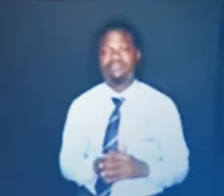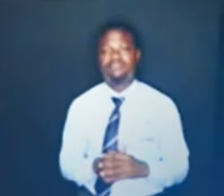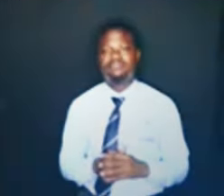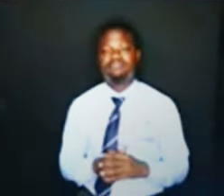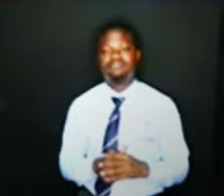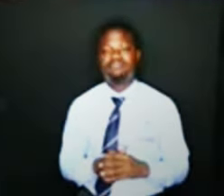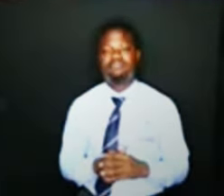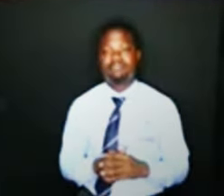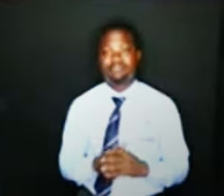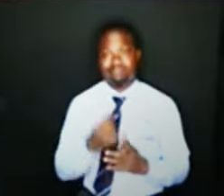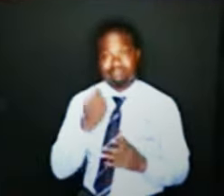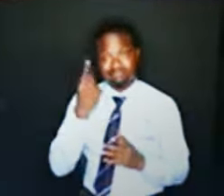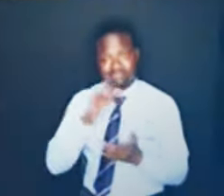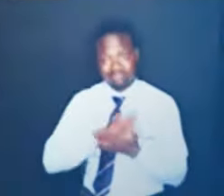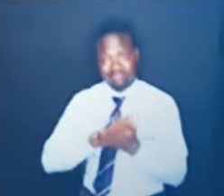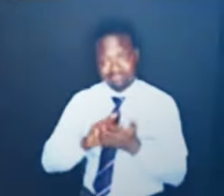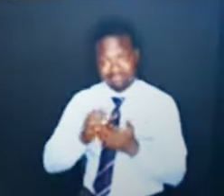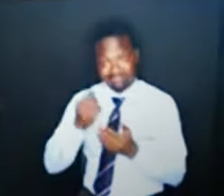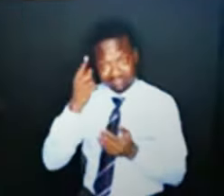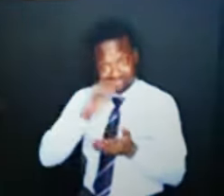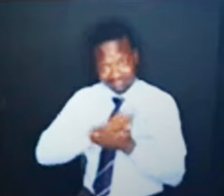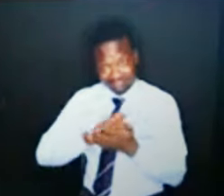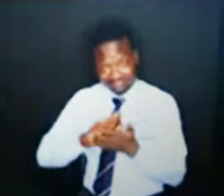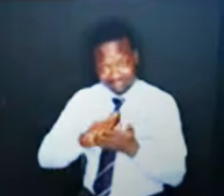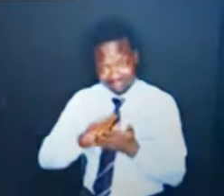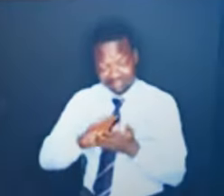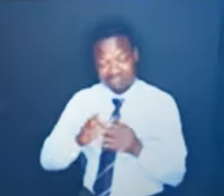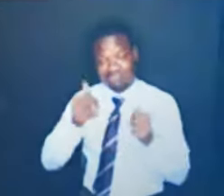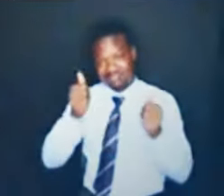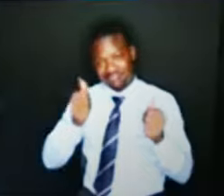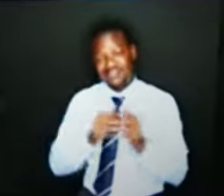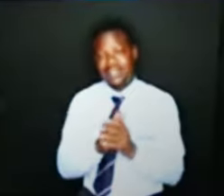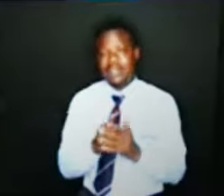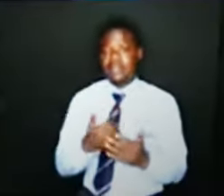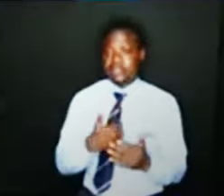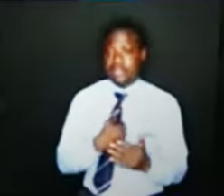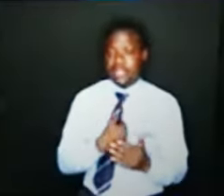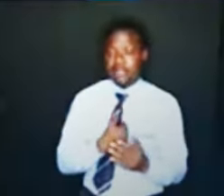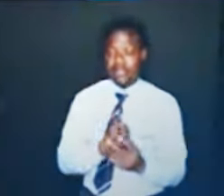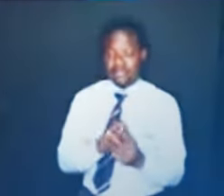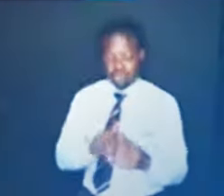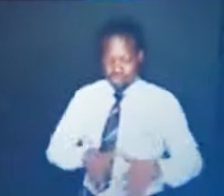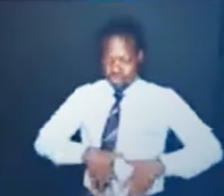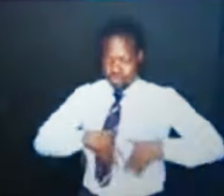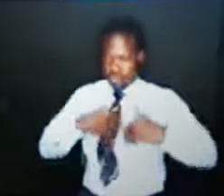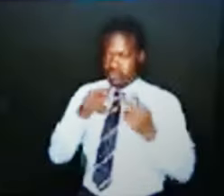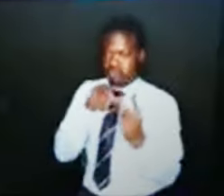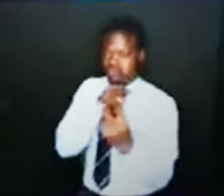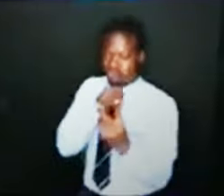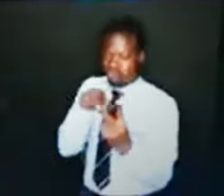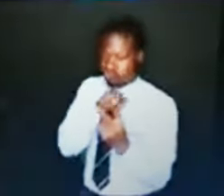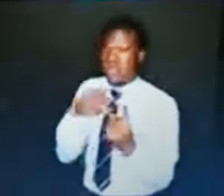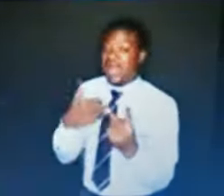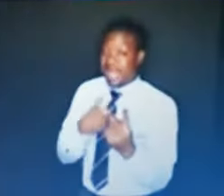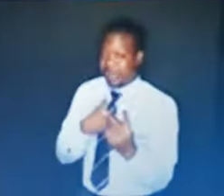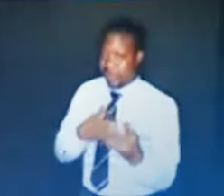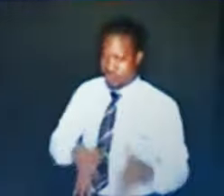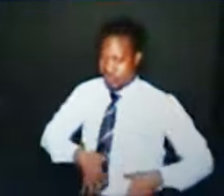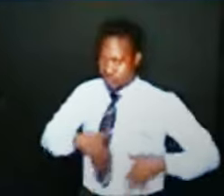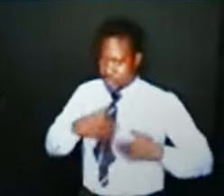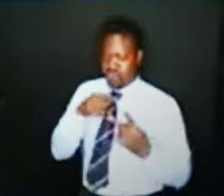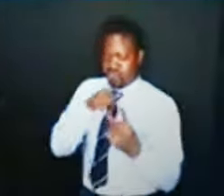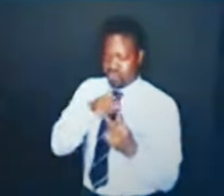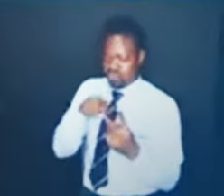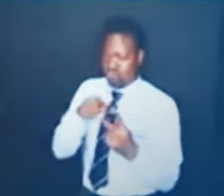atena somdwie. Now are we together? Me giri se mudi me chiye pa. There are two kinds of confessions here. Ye pe mu aka no ye